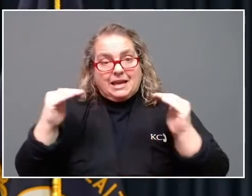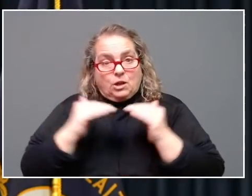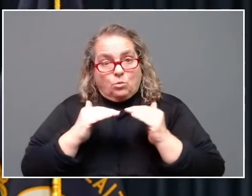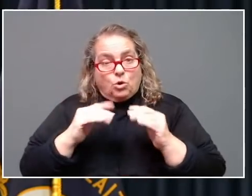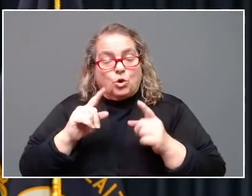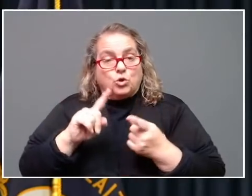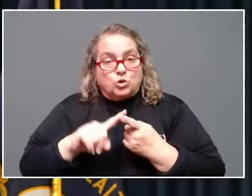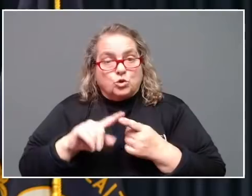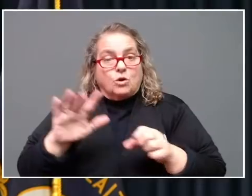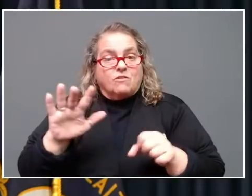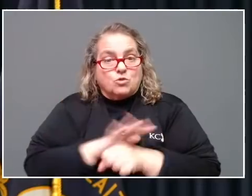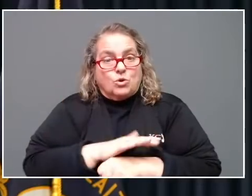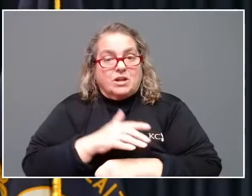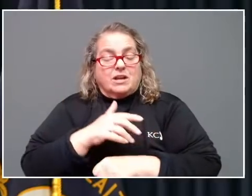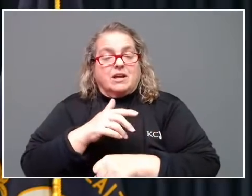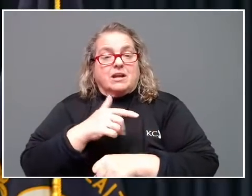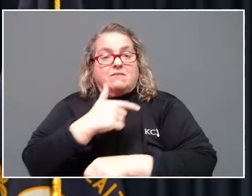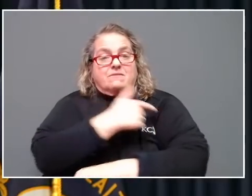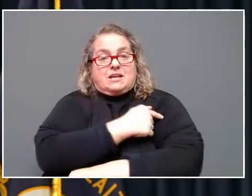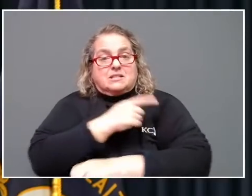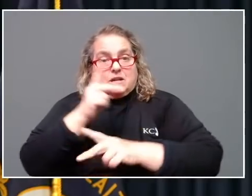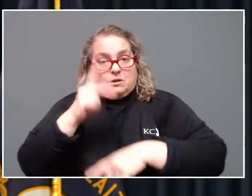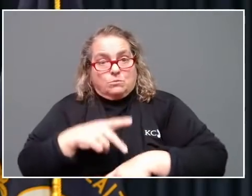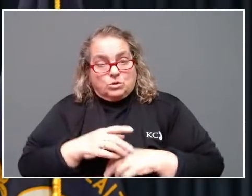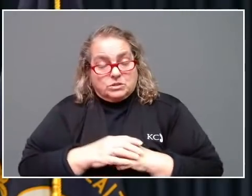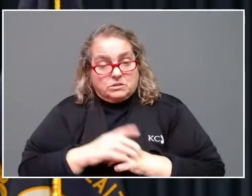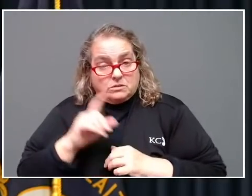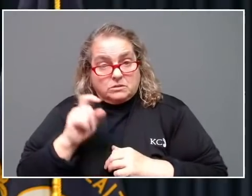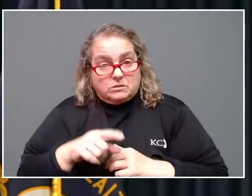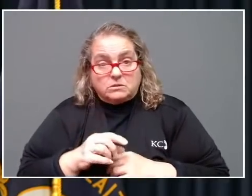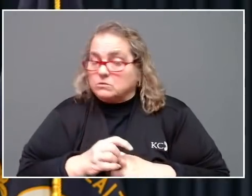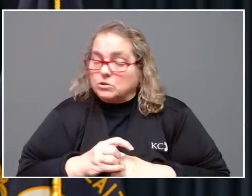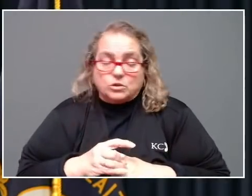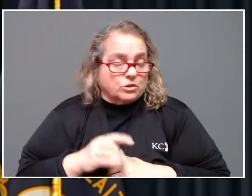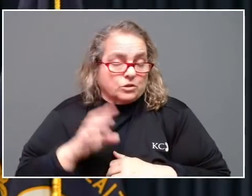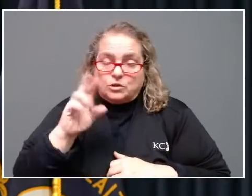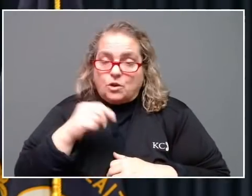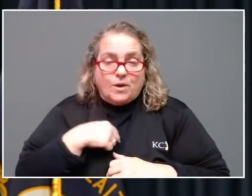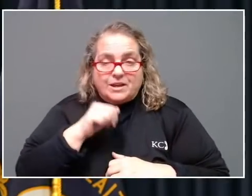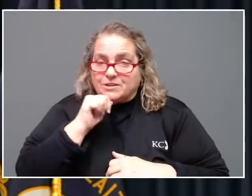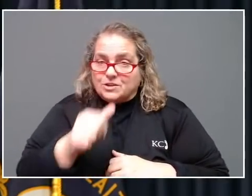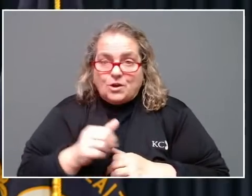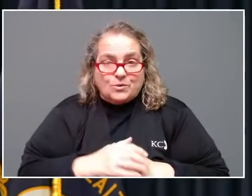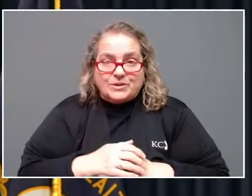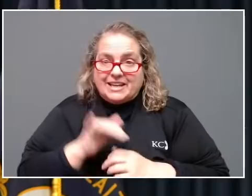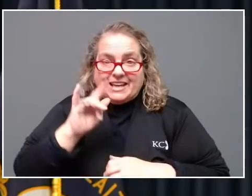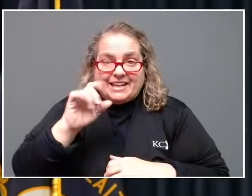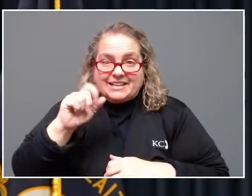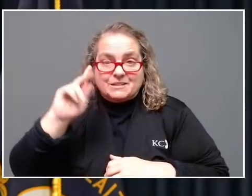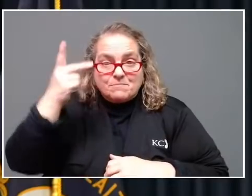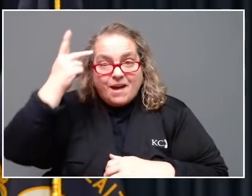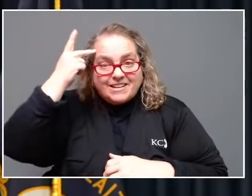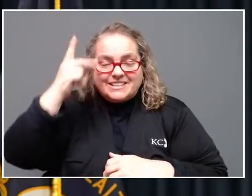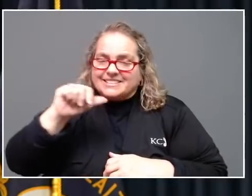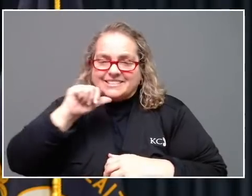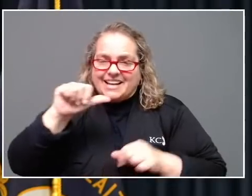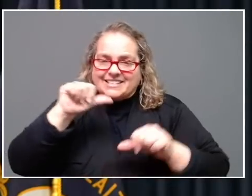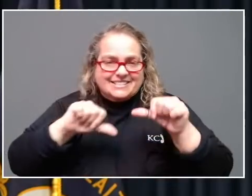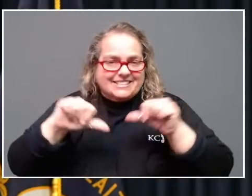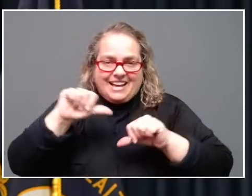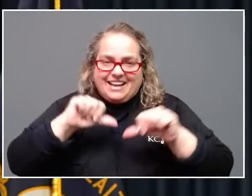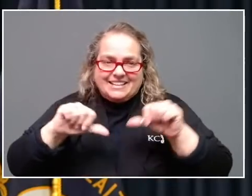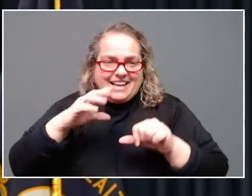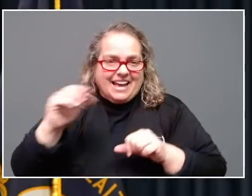fully vaccinated person? No, I don't. It's politics and not science. And the